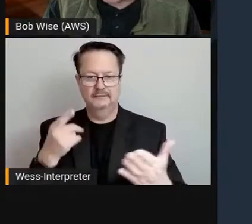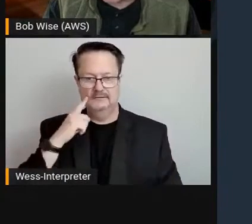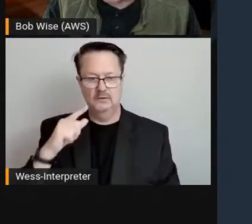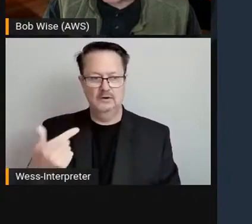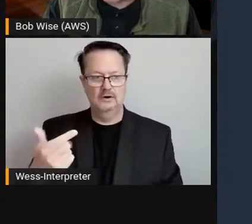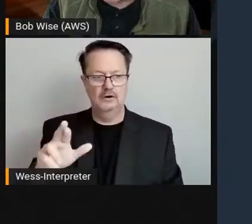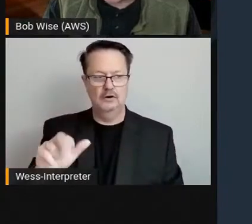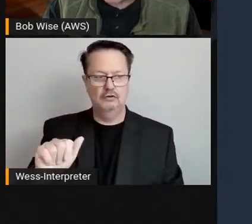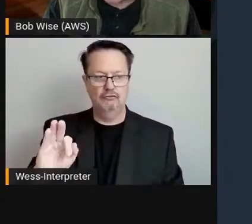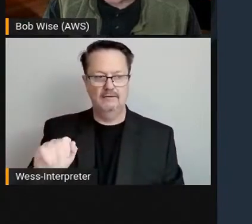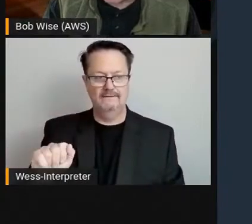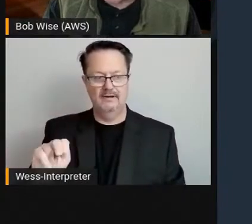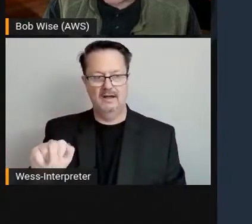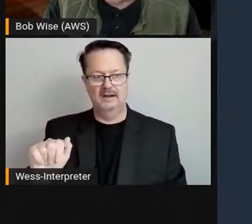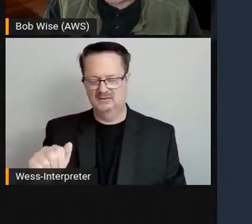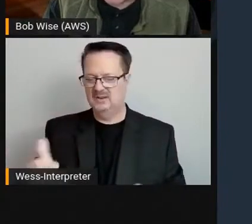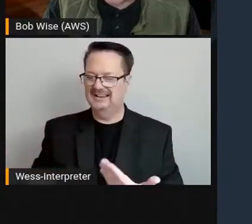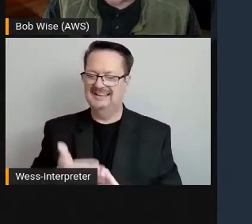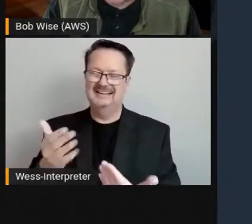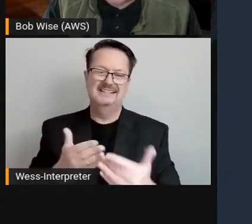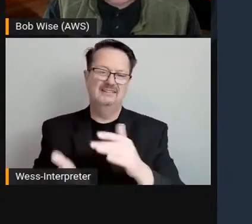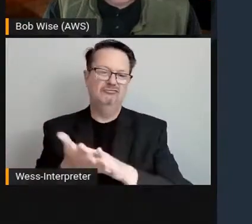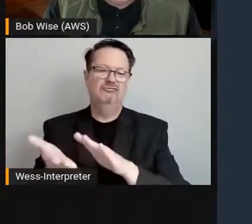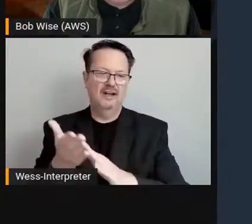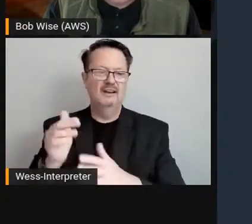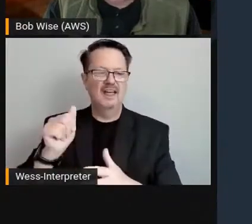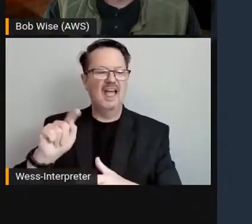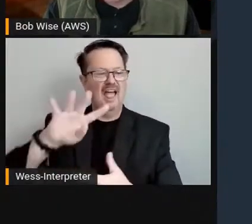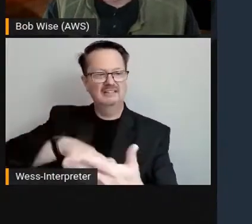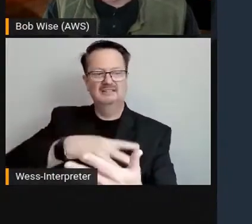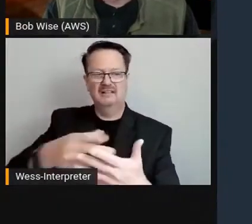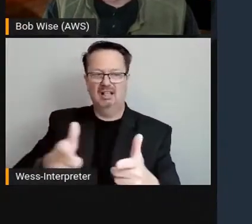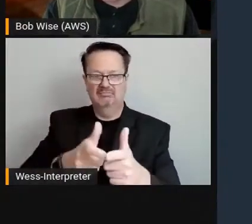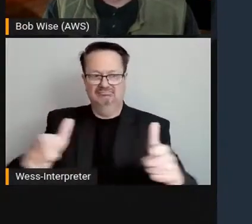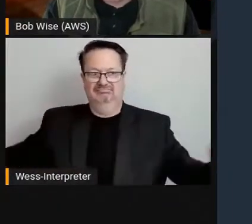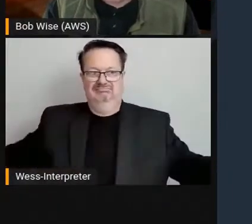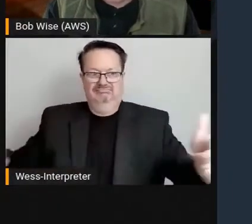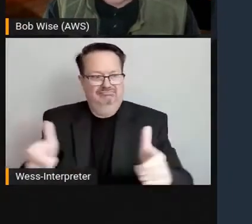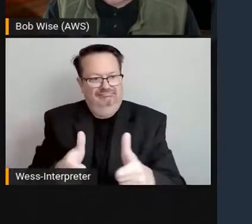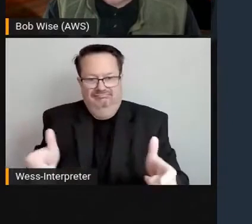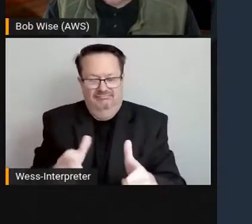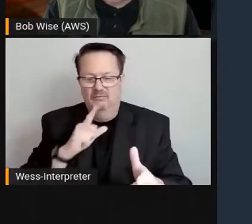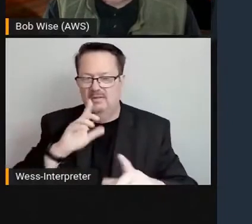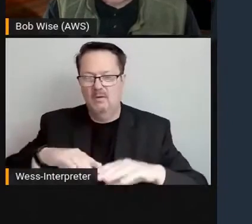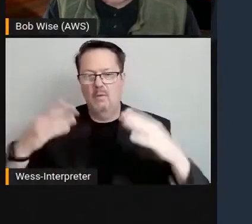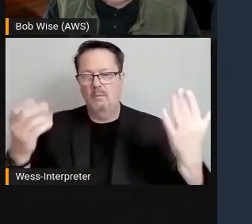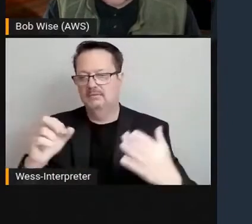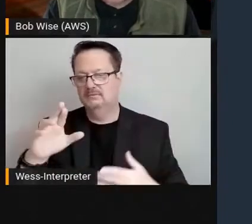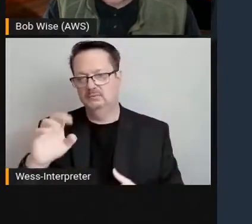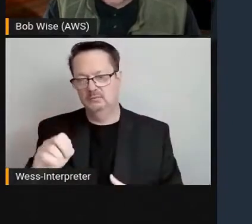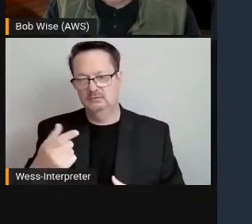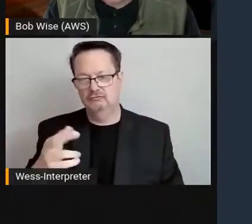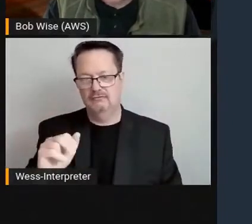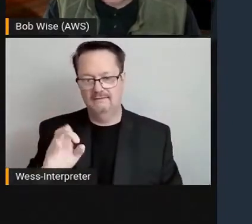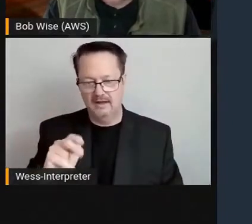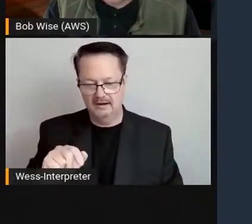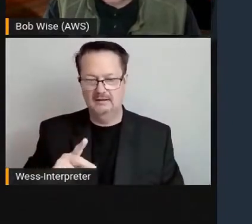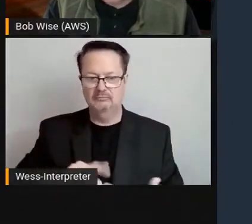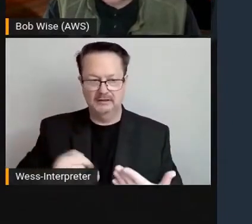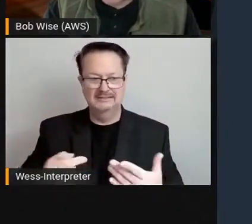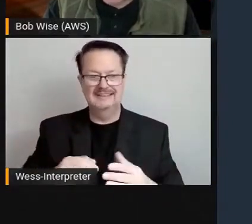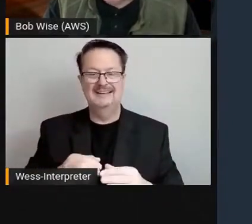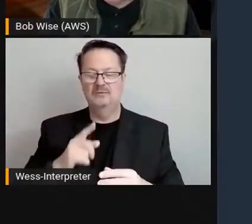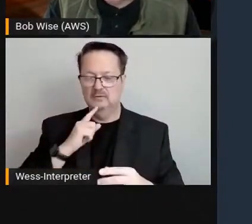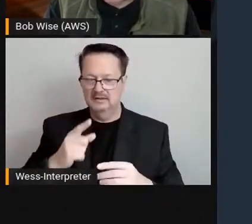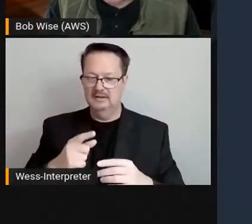easily and securely run Grafana at scale. So it's based on the open source Grafana project, extends the power of Grafana